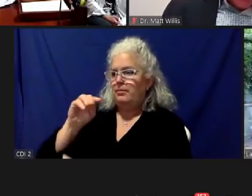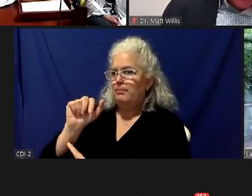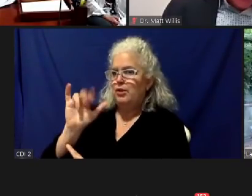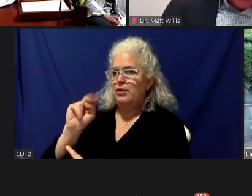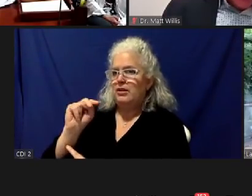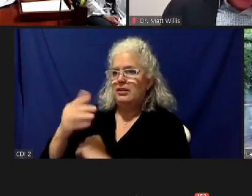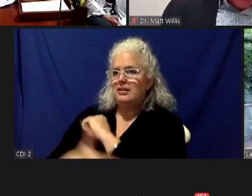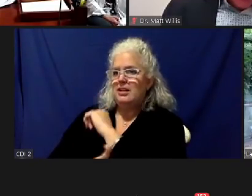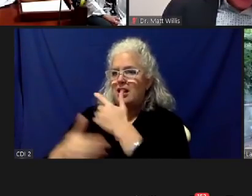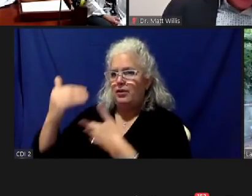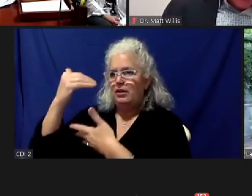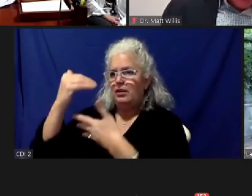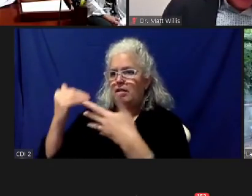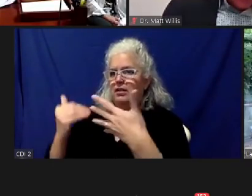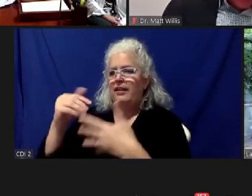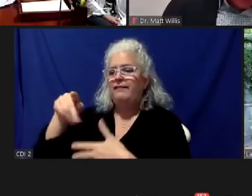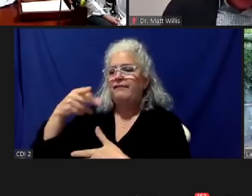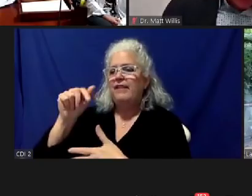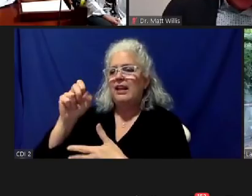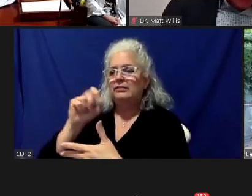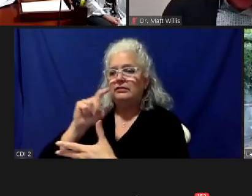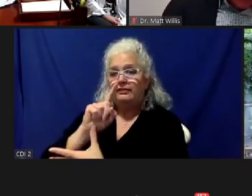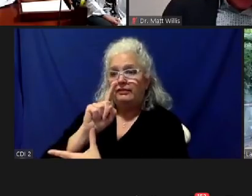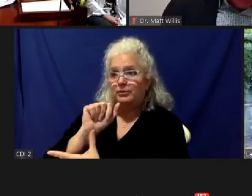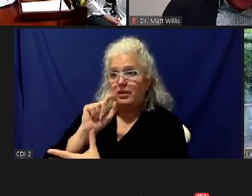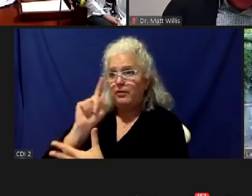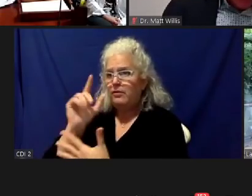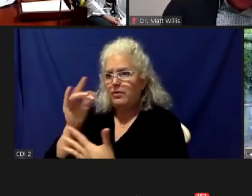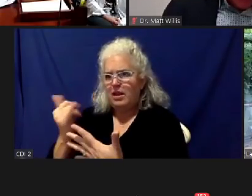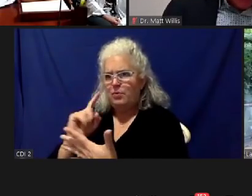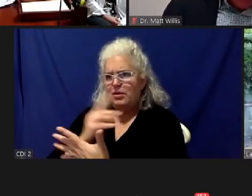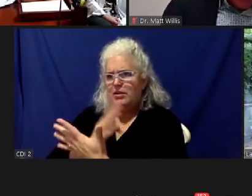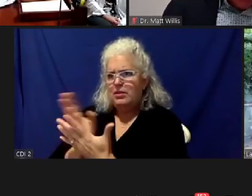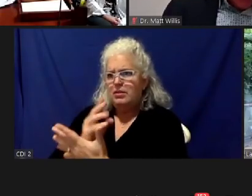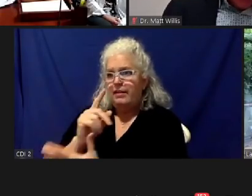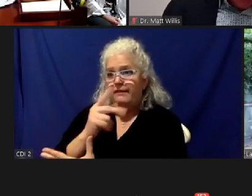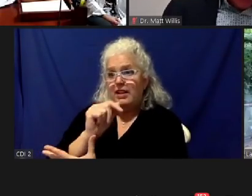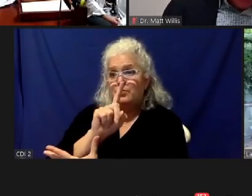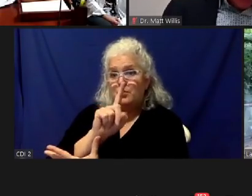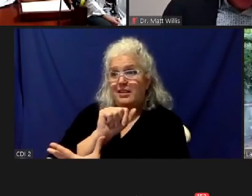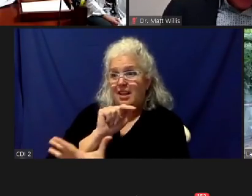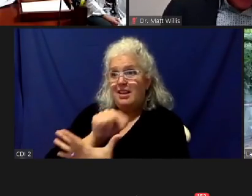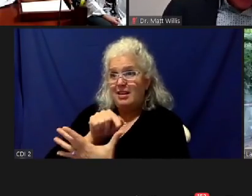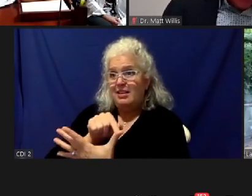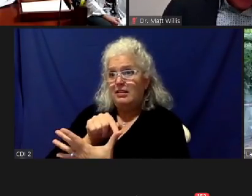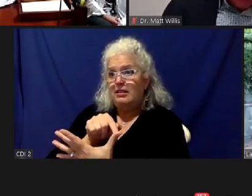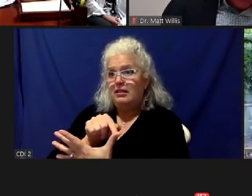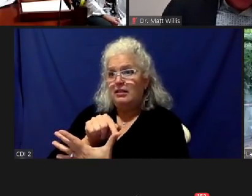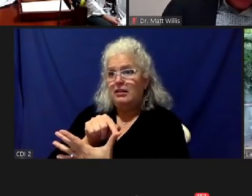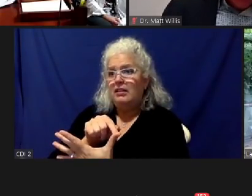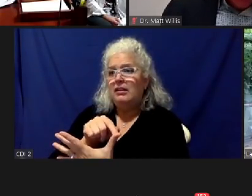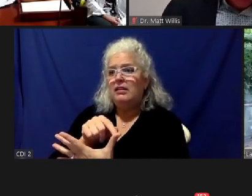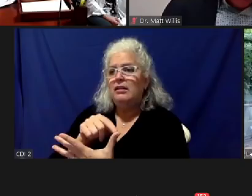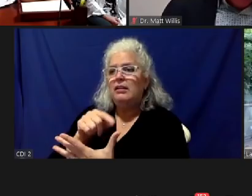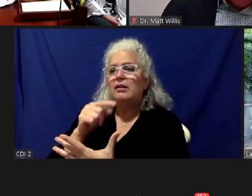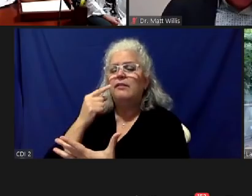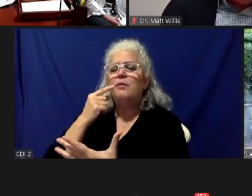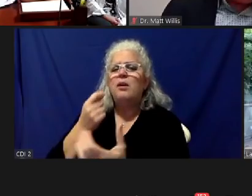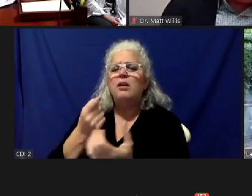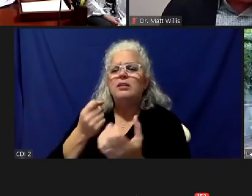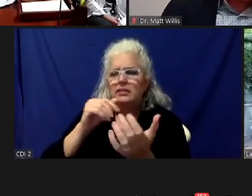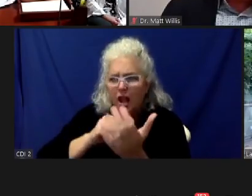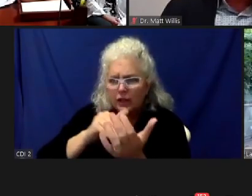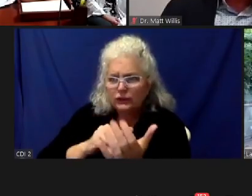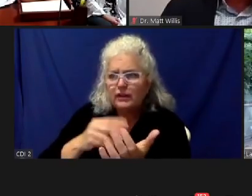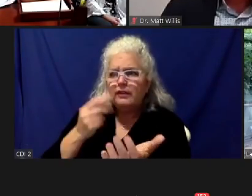was, healthcare workers, it was based upon the number of healthcare workers in that county, which the state, with